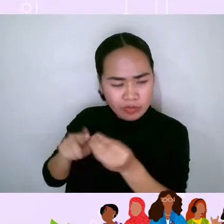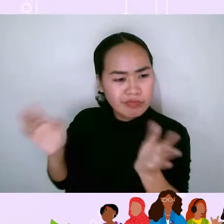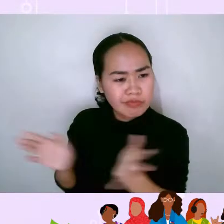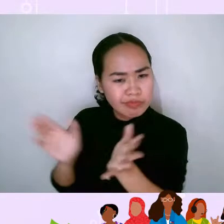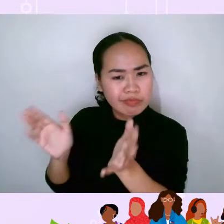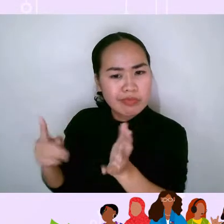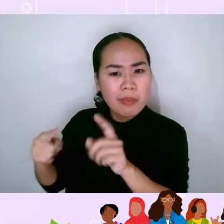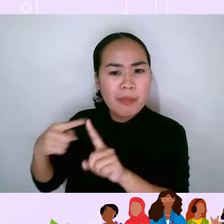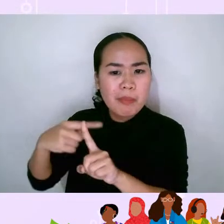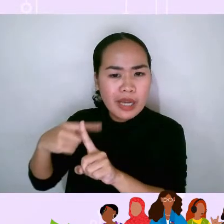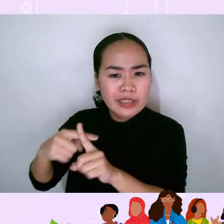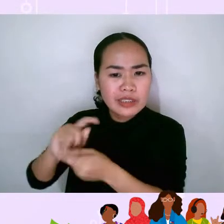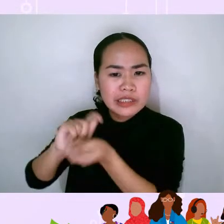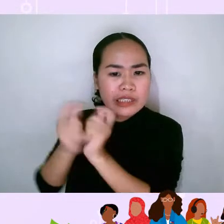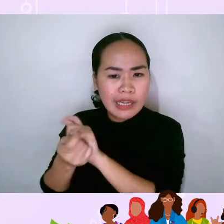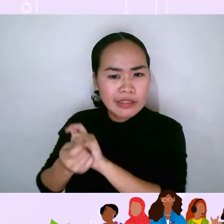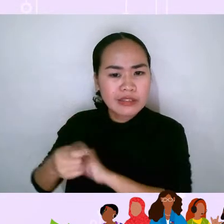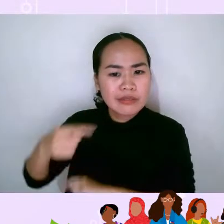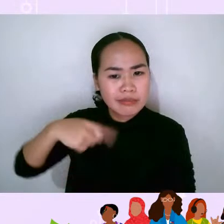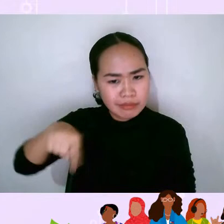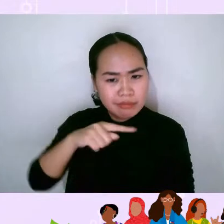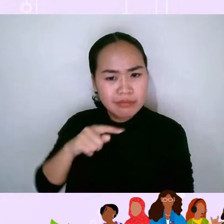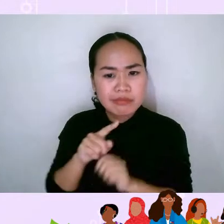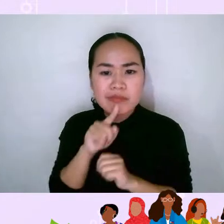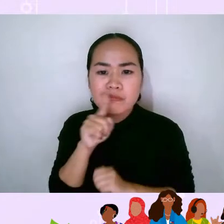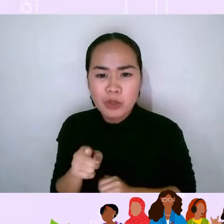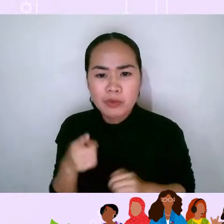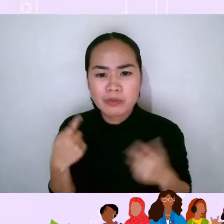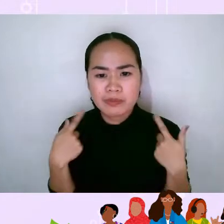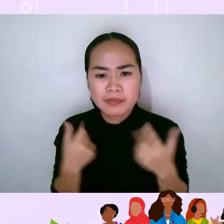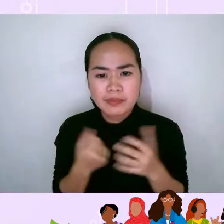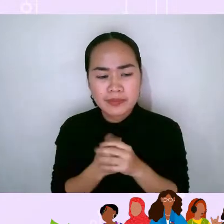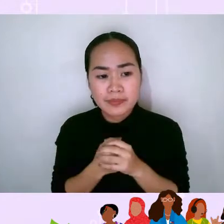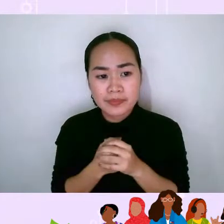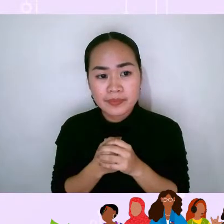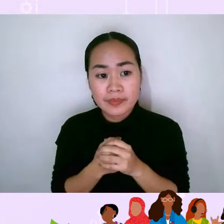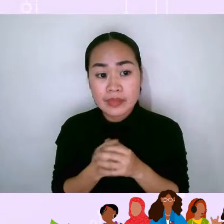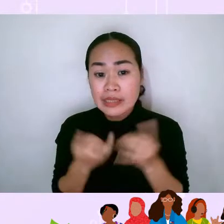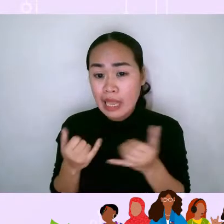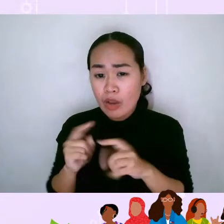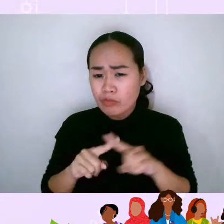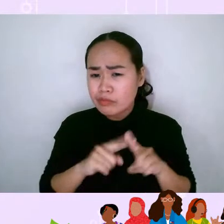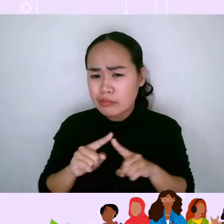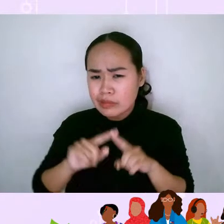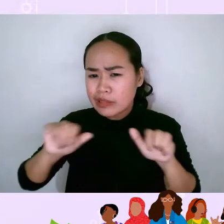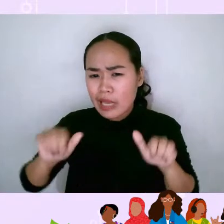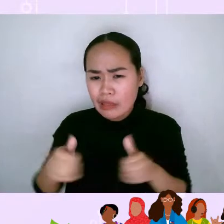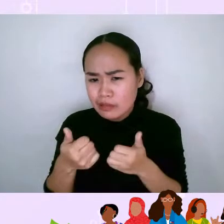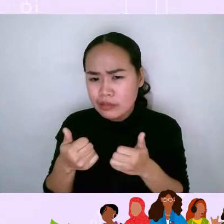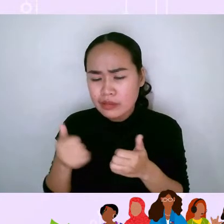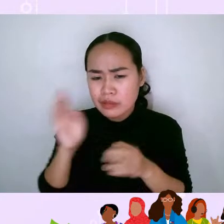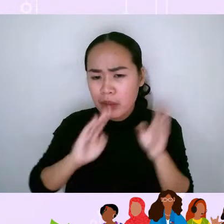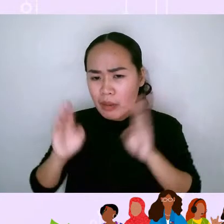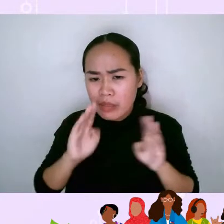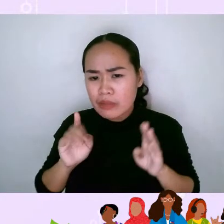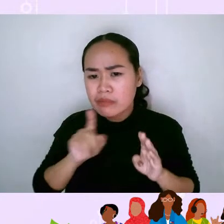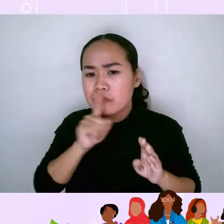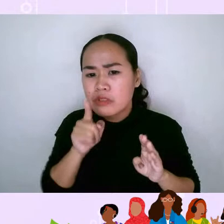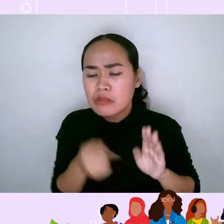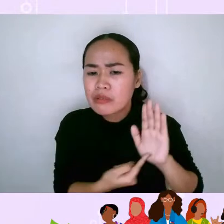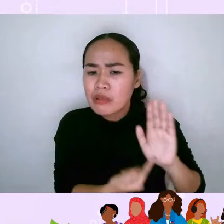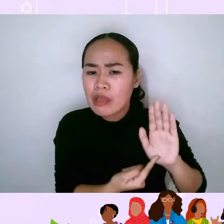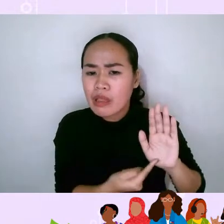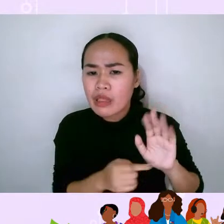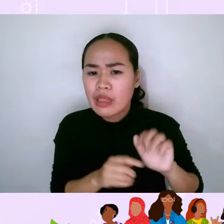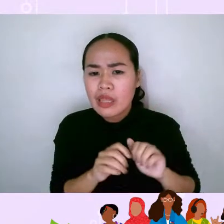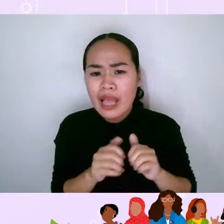positive changes in this sector. Intersecting these challenges are other factors and concerns. For example, the unpaid